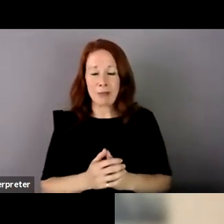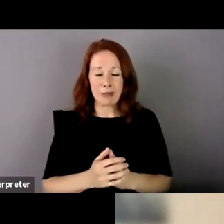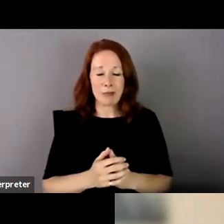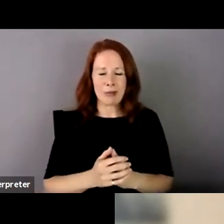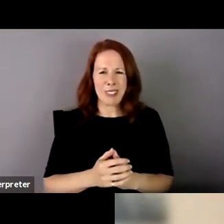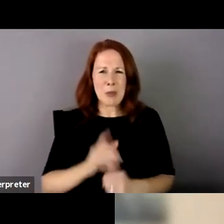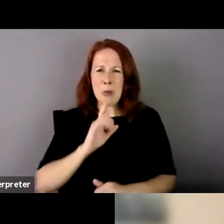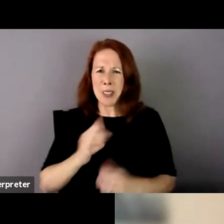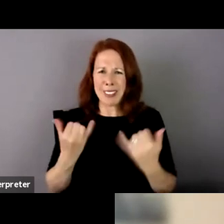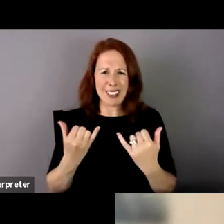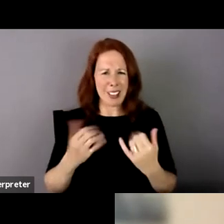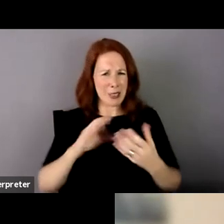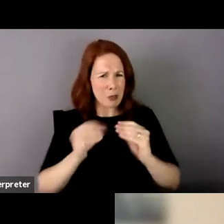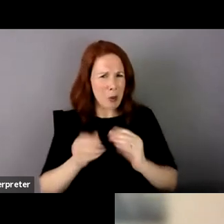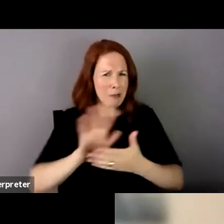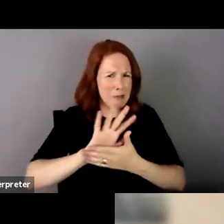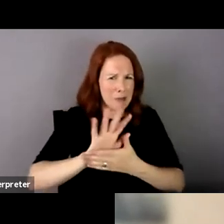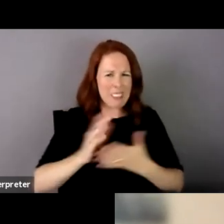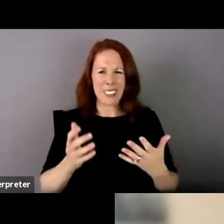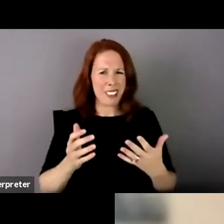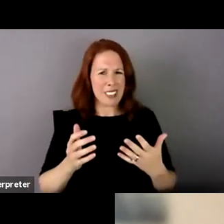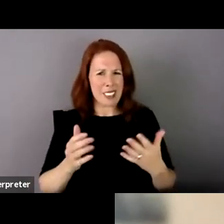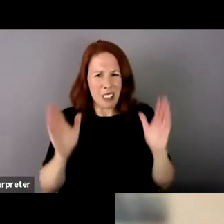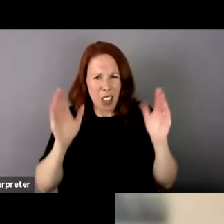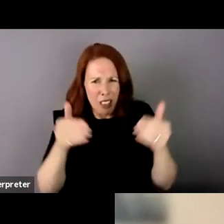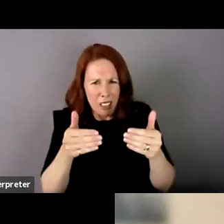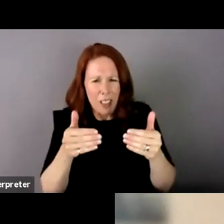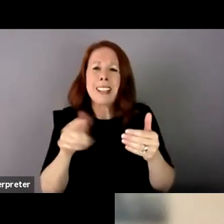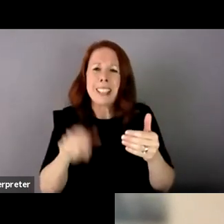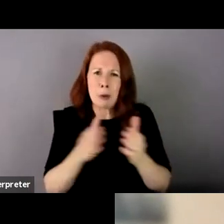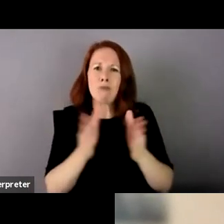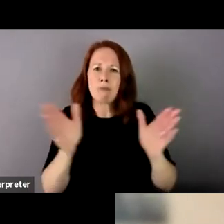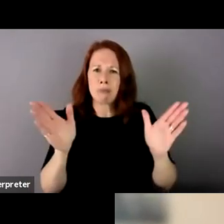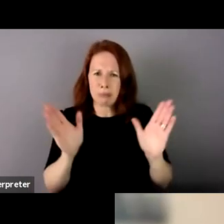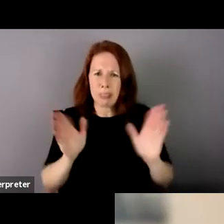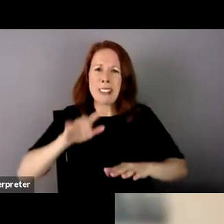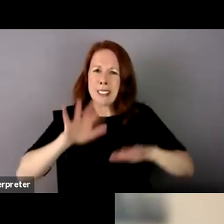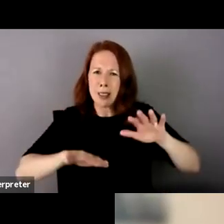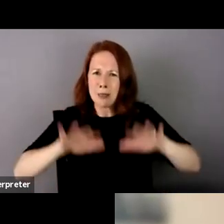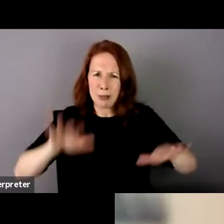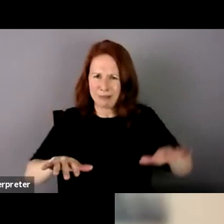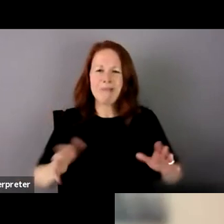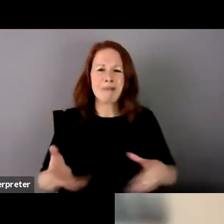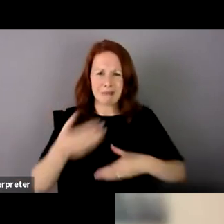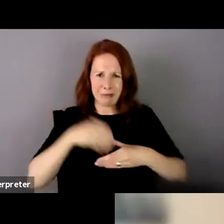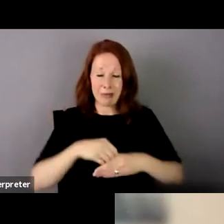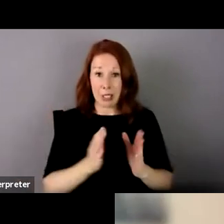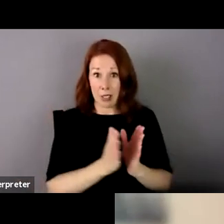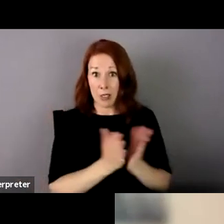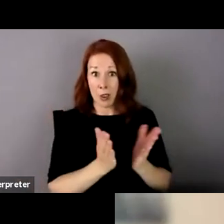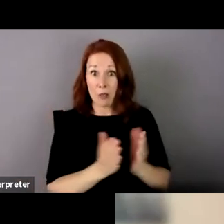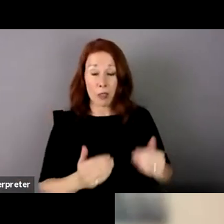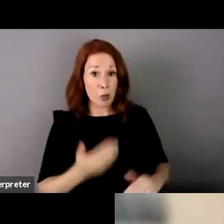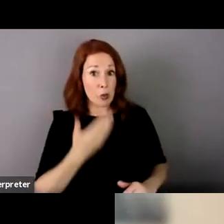course, it doesn't really help people to understand each other very well. I think novels are great